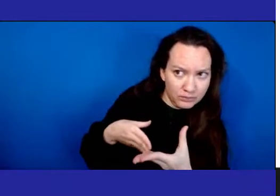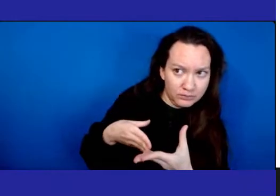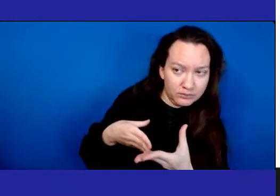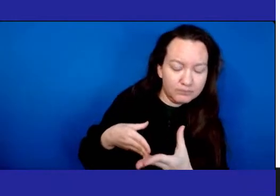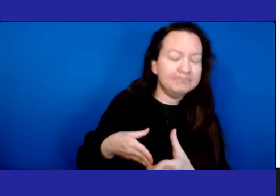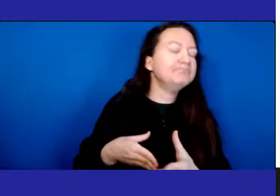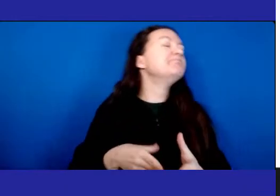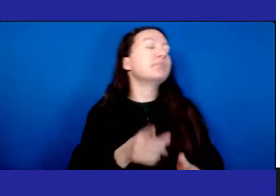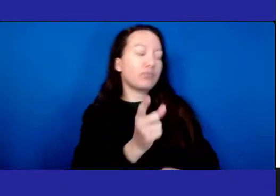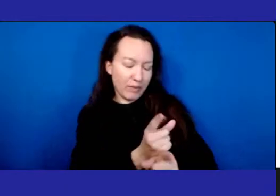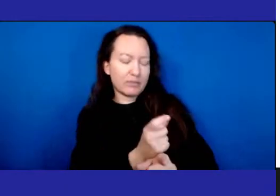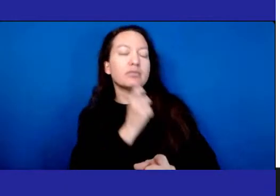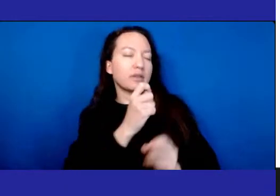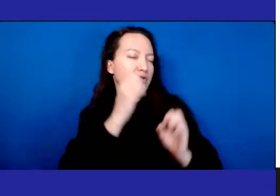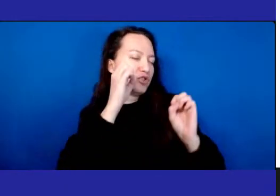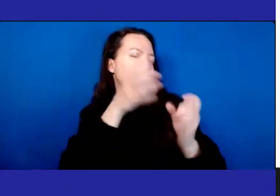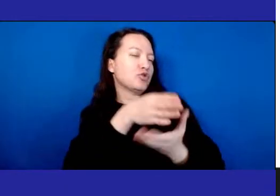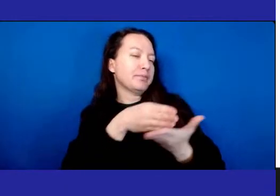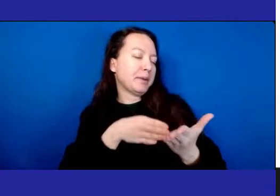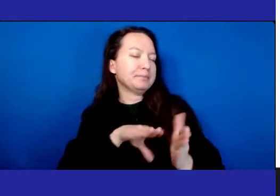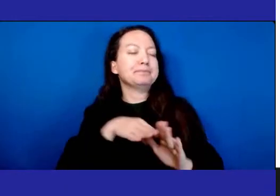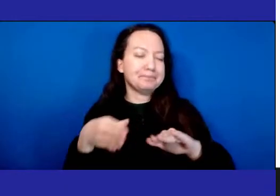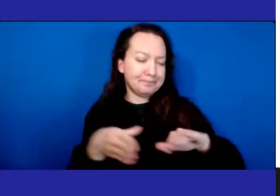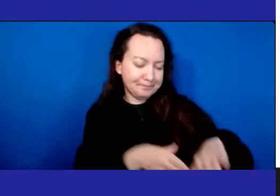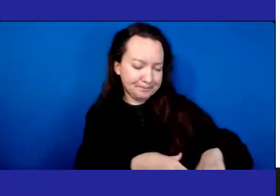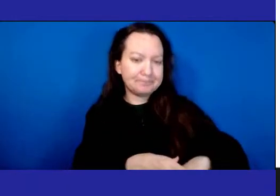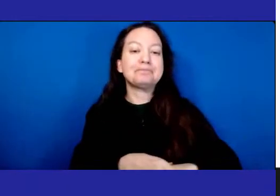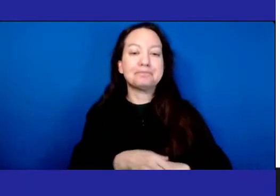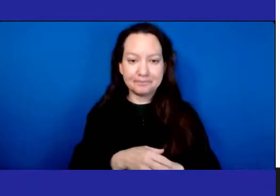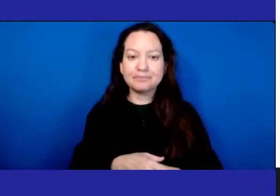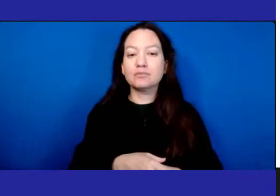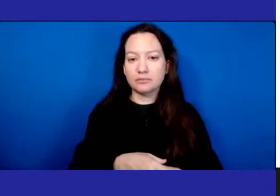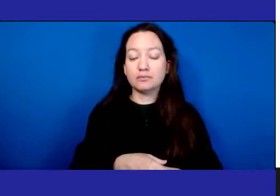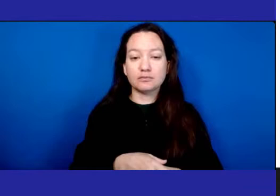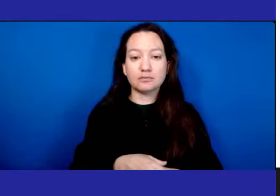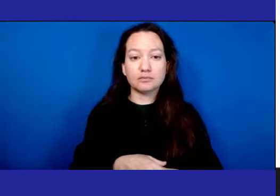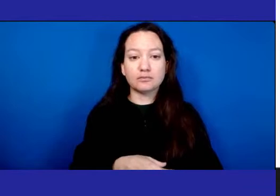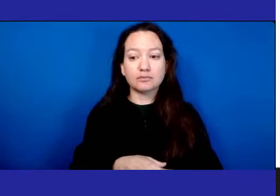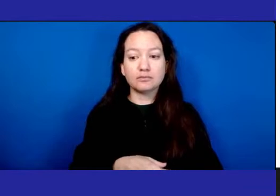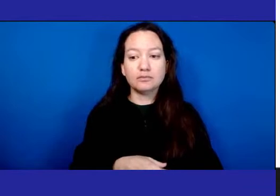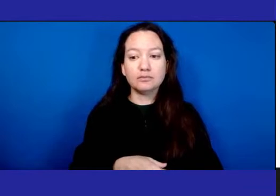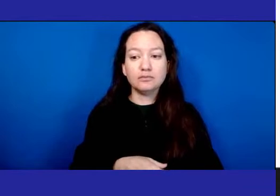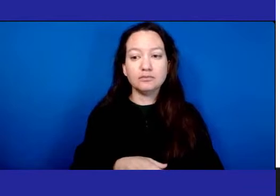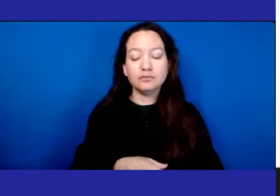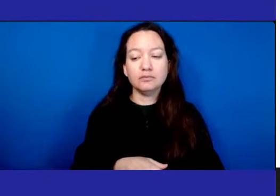not the educational expense. Okay. So correct, Dr. Katz.